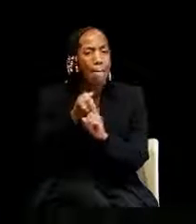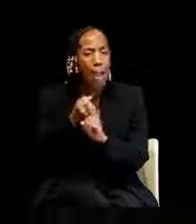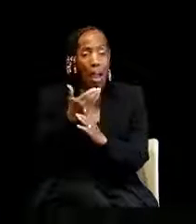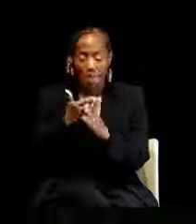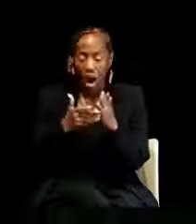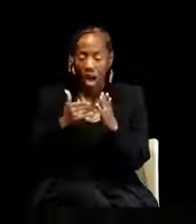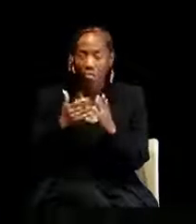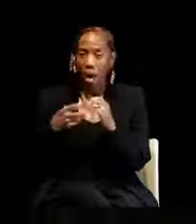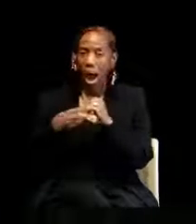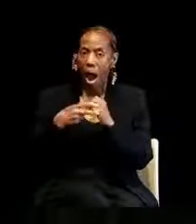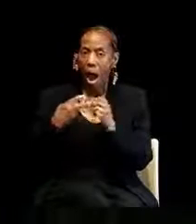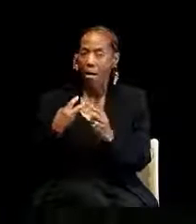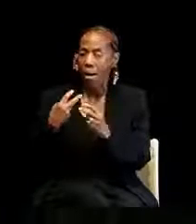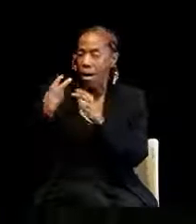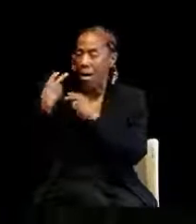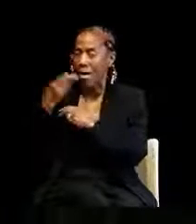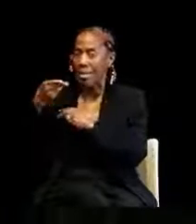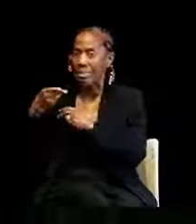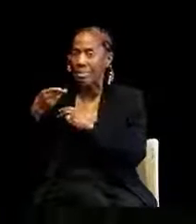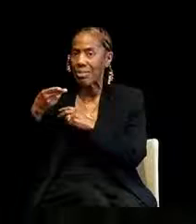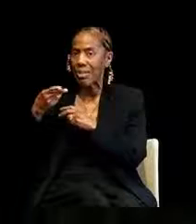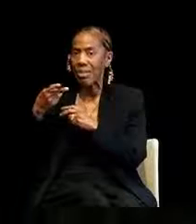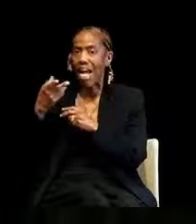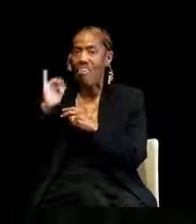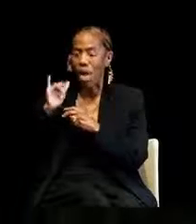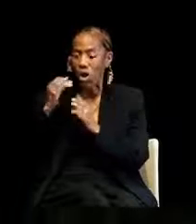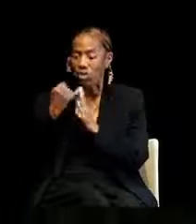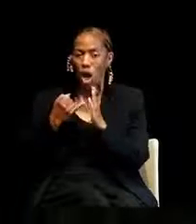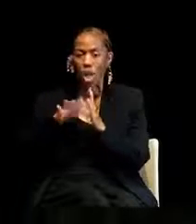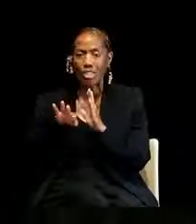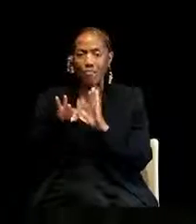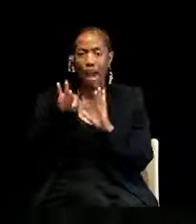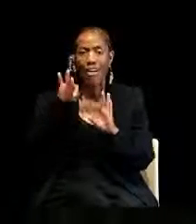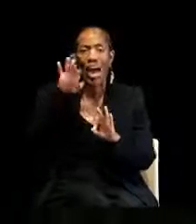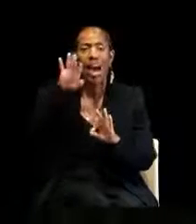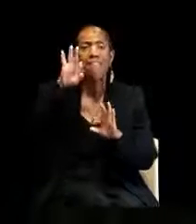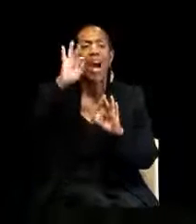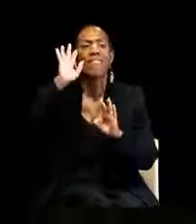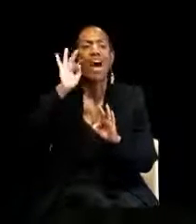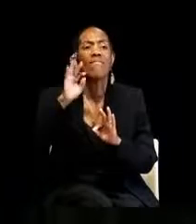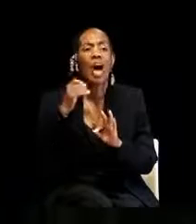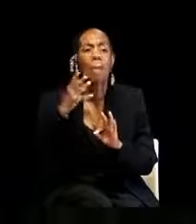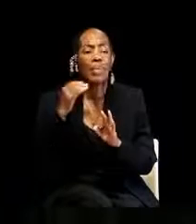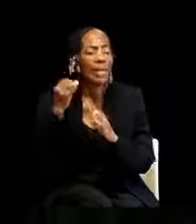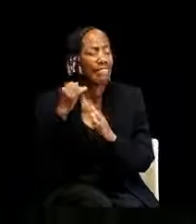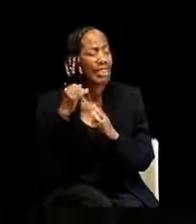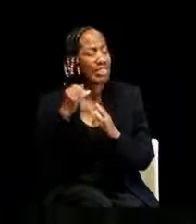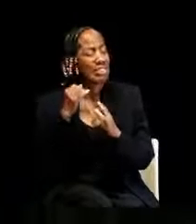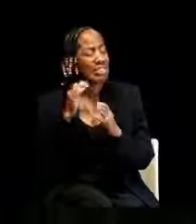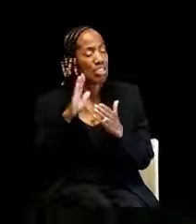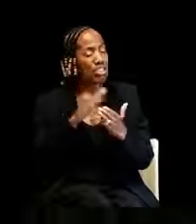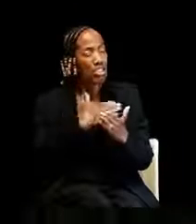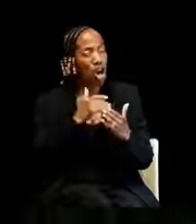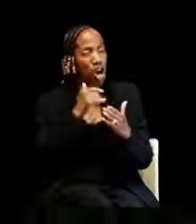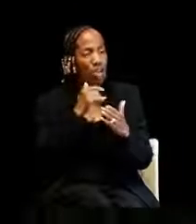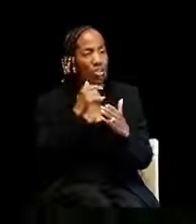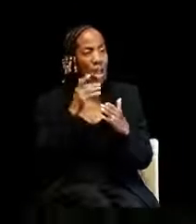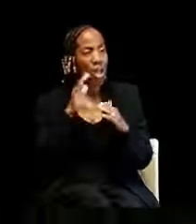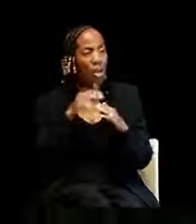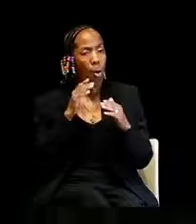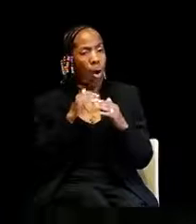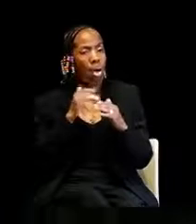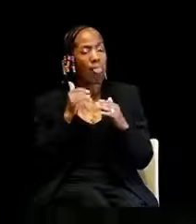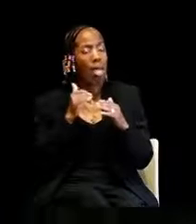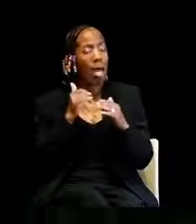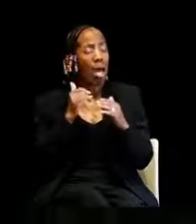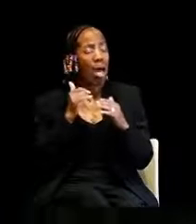archival research has been uncovering these artists, right? And a lot of these songs aren't on streaming platforms. And I'm grateful for those who are doing